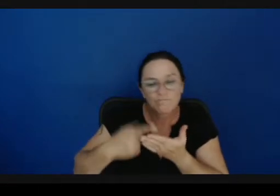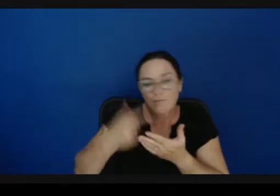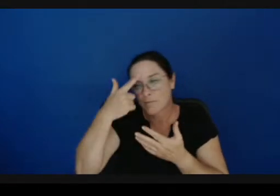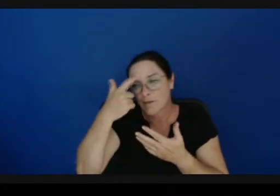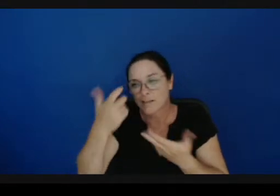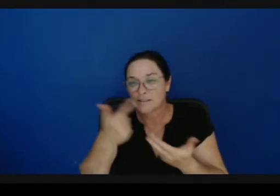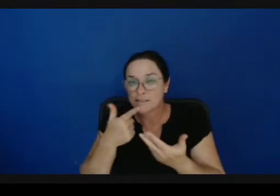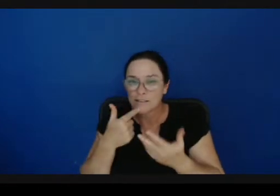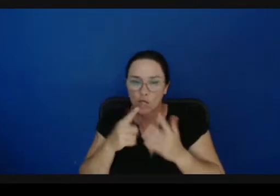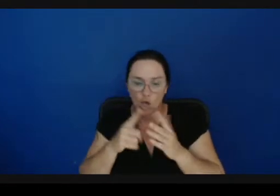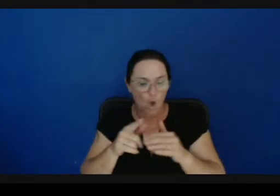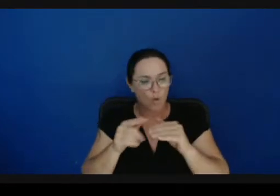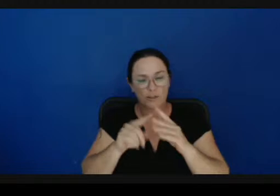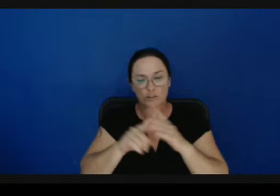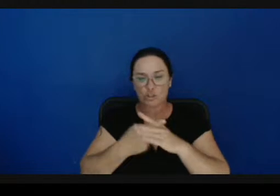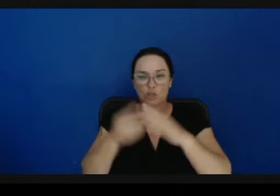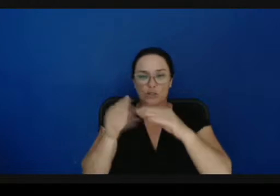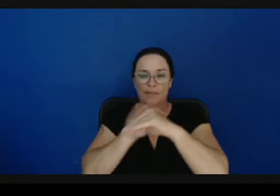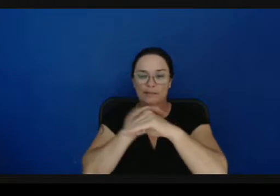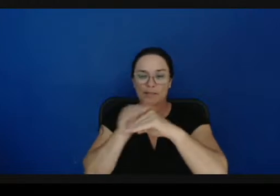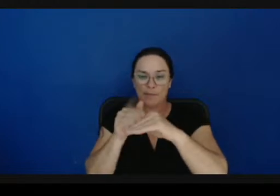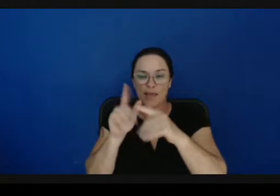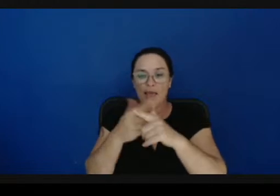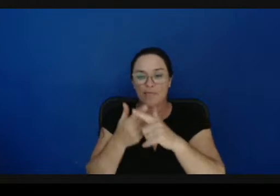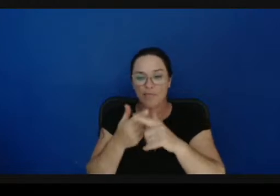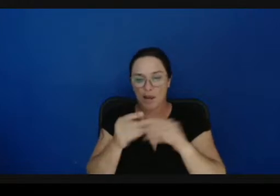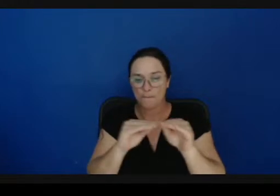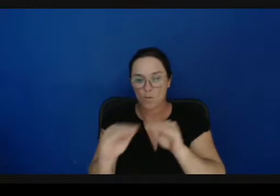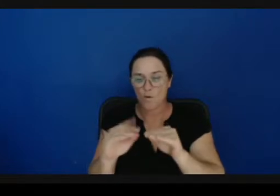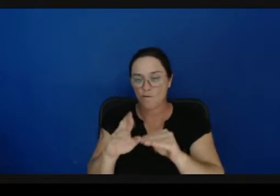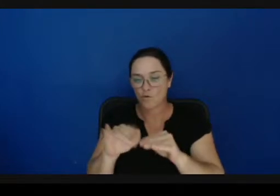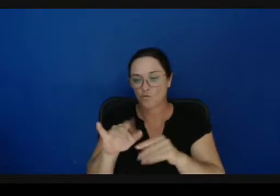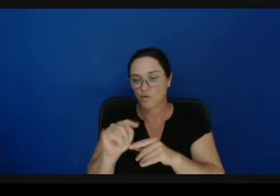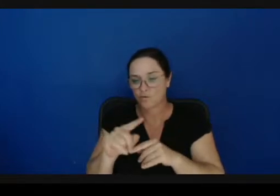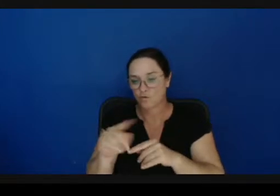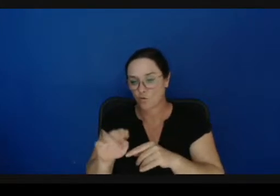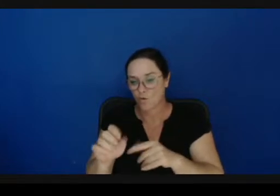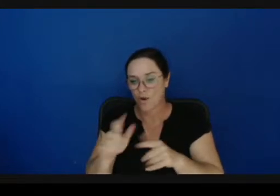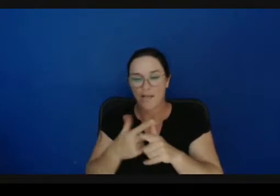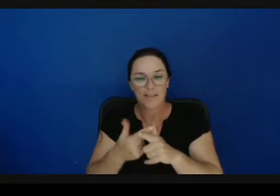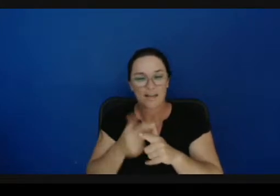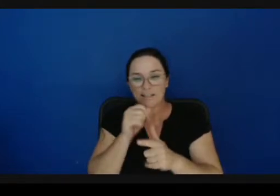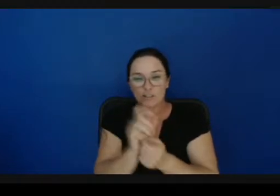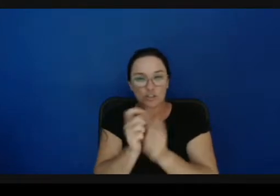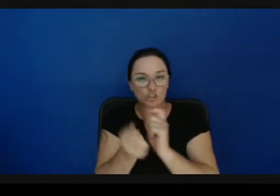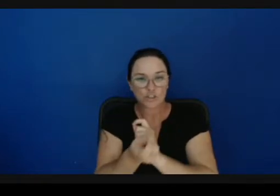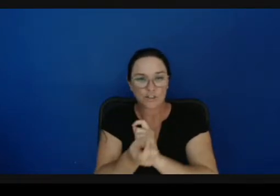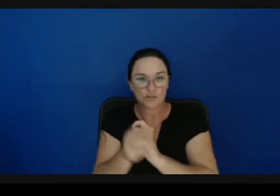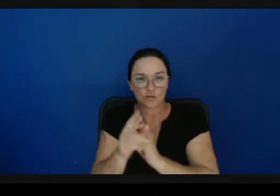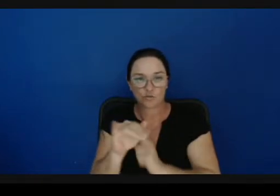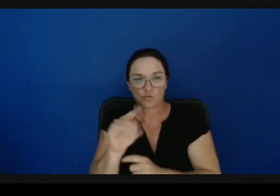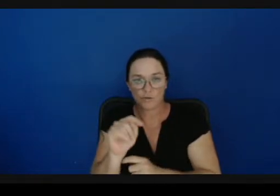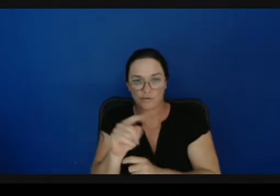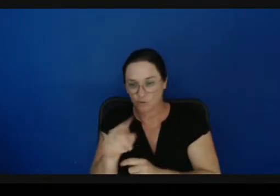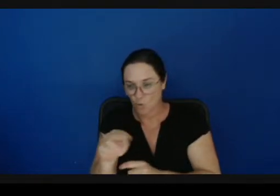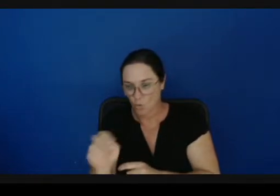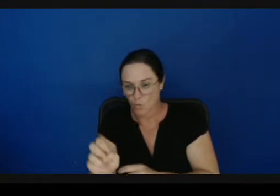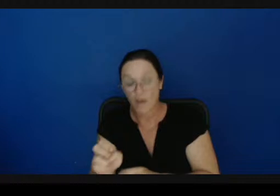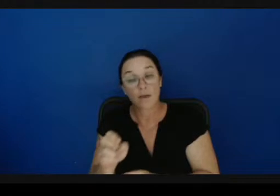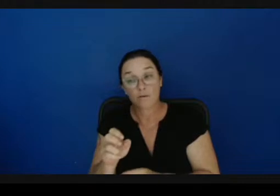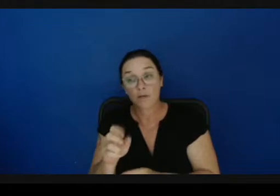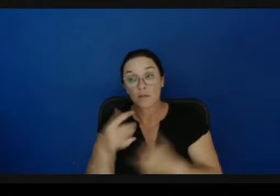it starts at the summit and then it moves into the rift zone and it doesn't move rift zone. I still think that's solid. It's